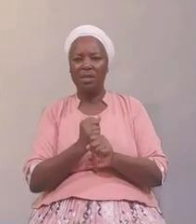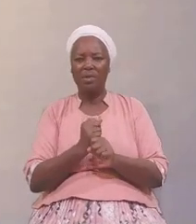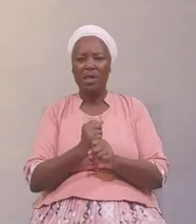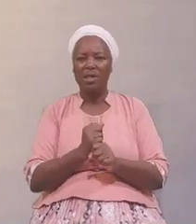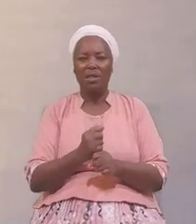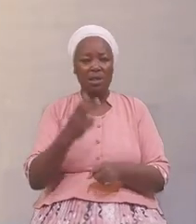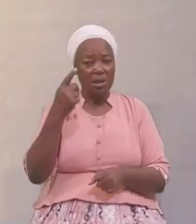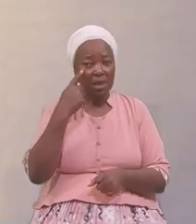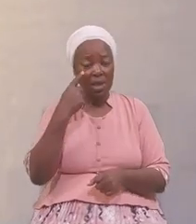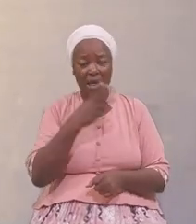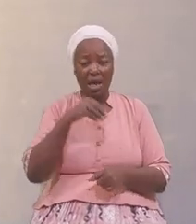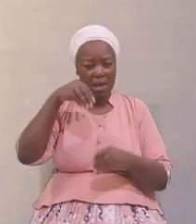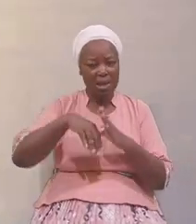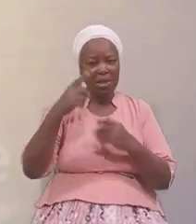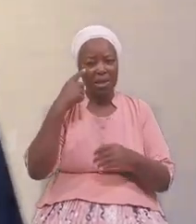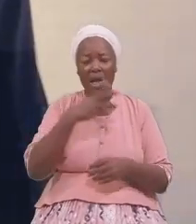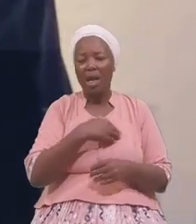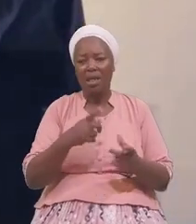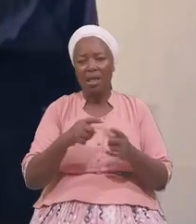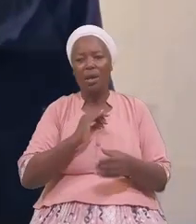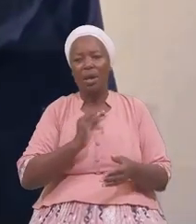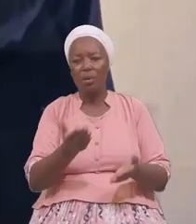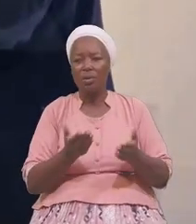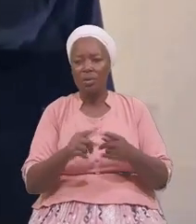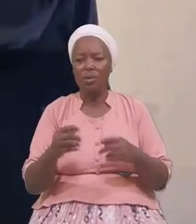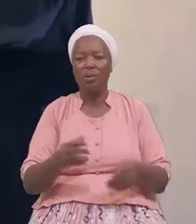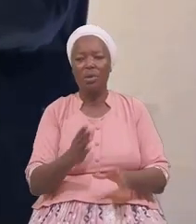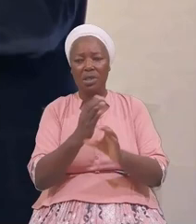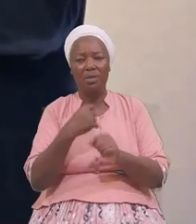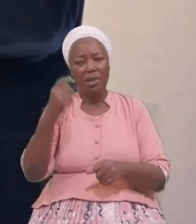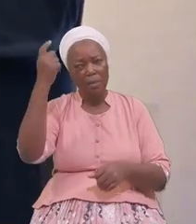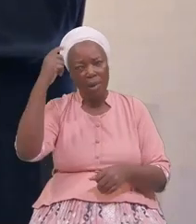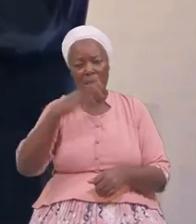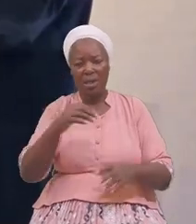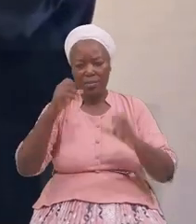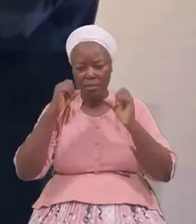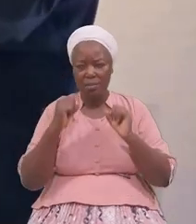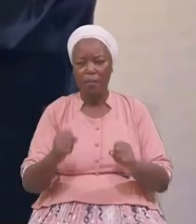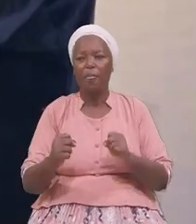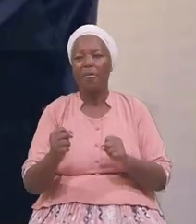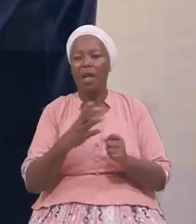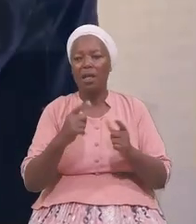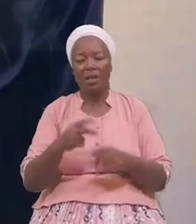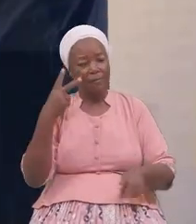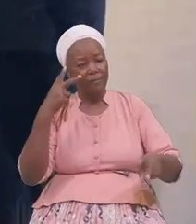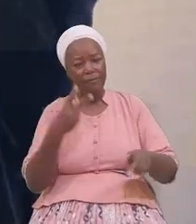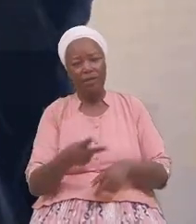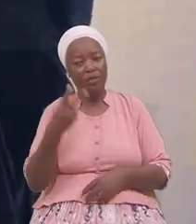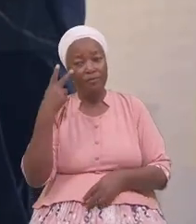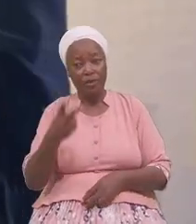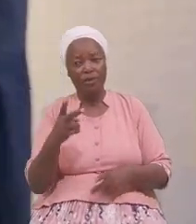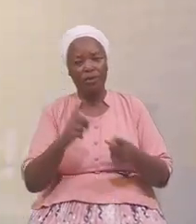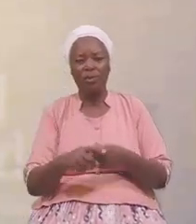insight. I want to receive the mind, the energy, and the vision to